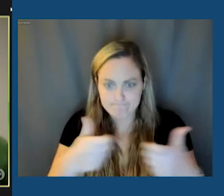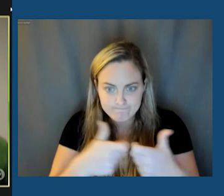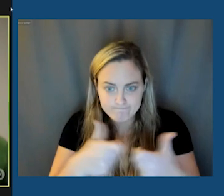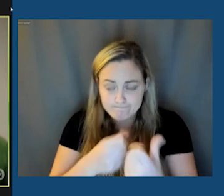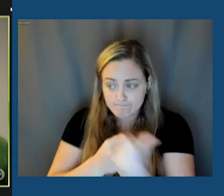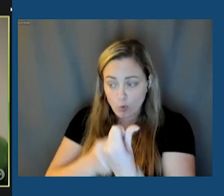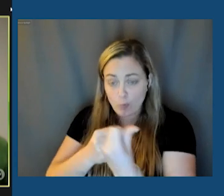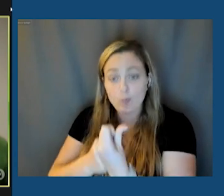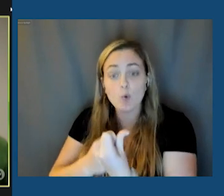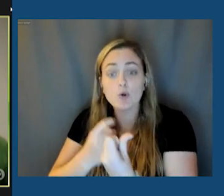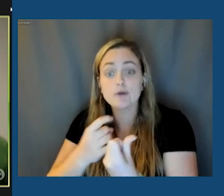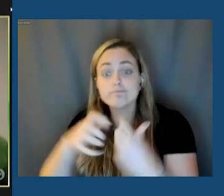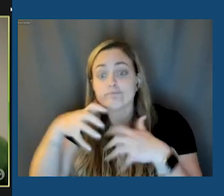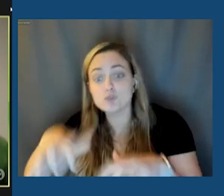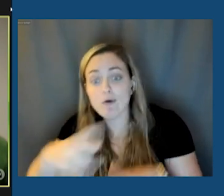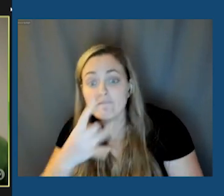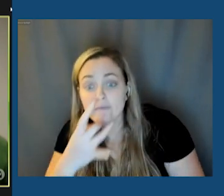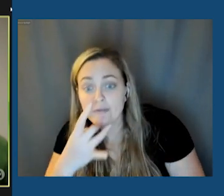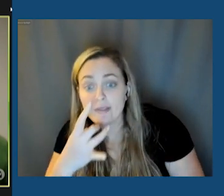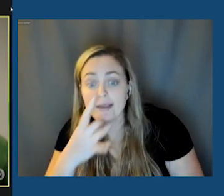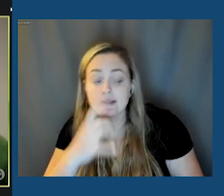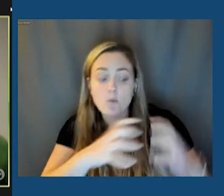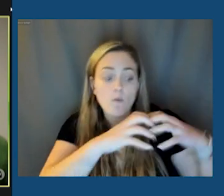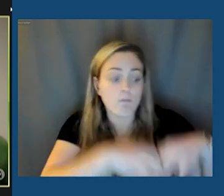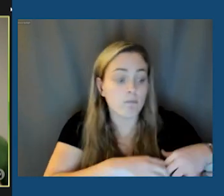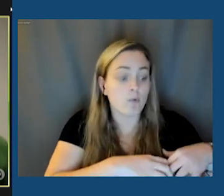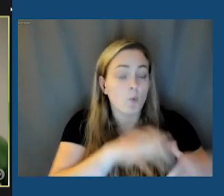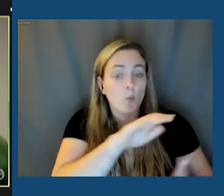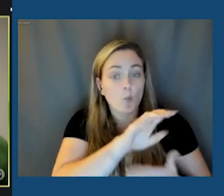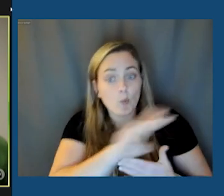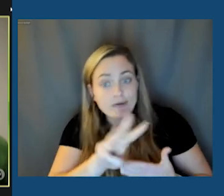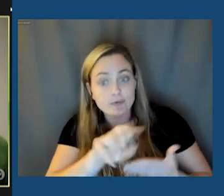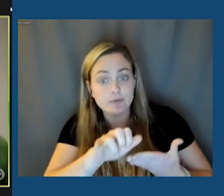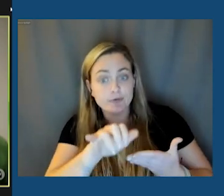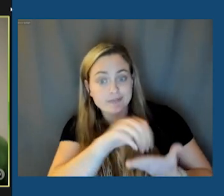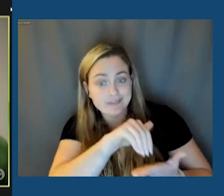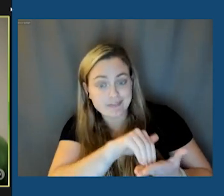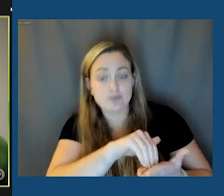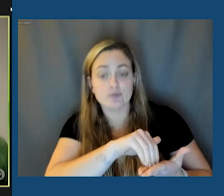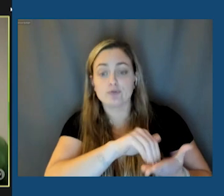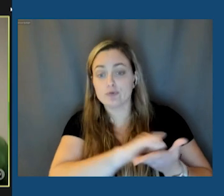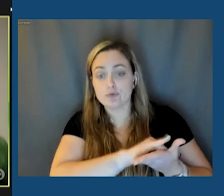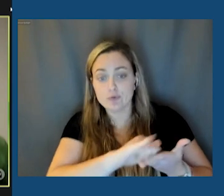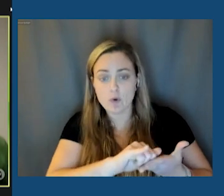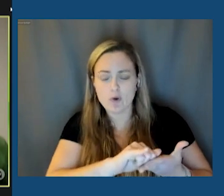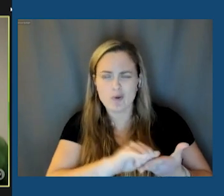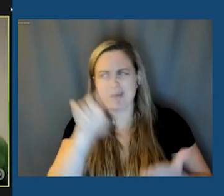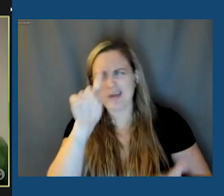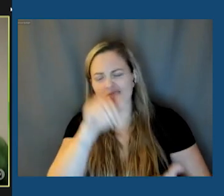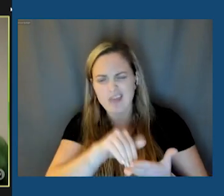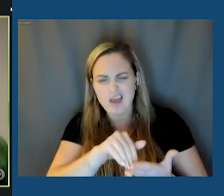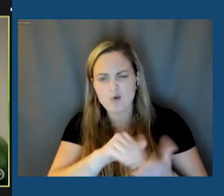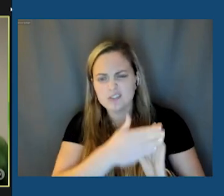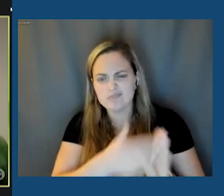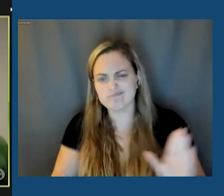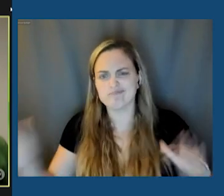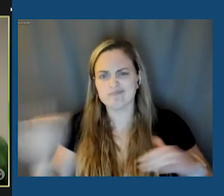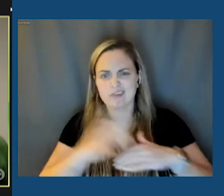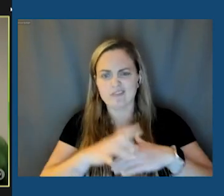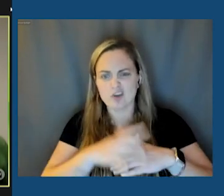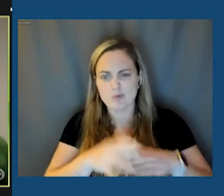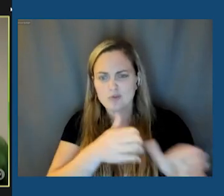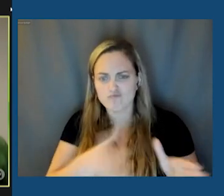that might go down in Western and Central New York. We have over 1,000 generators statewide available to deploy. The